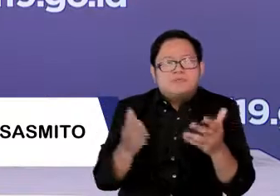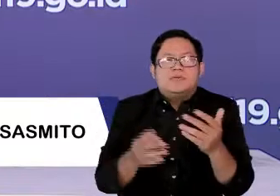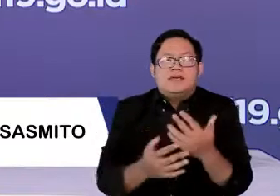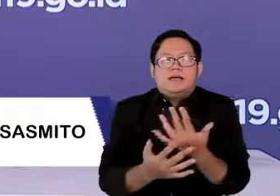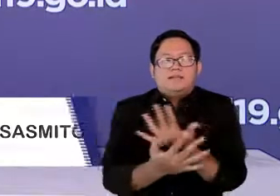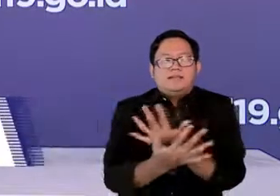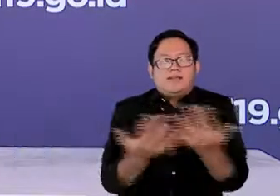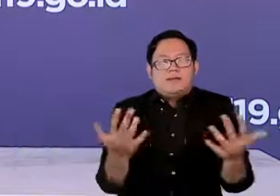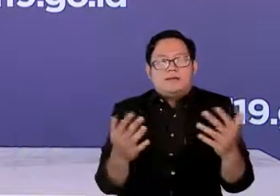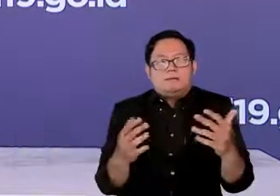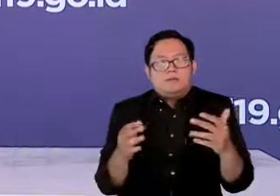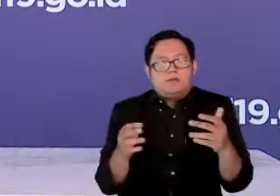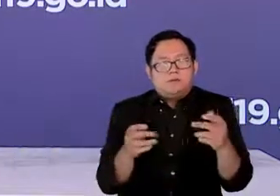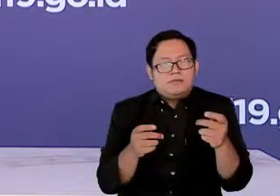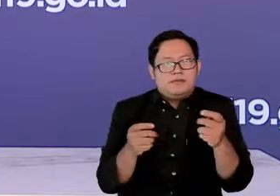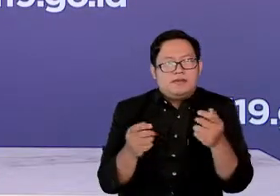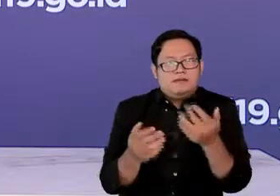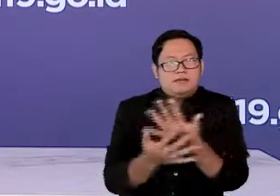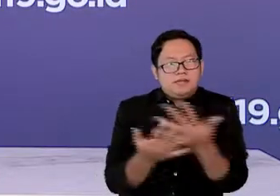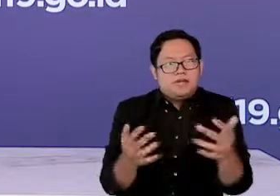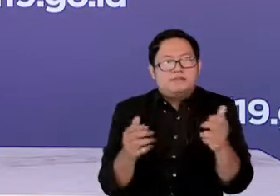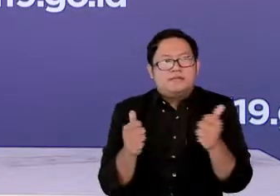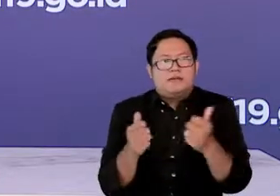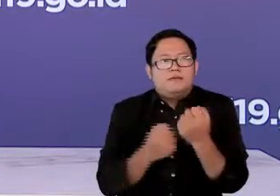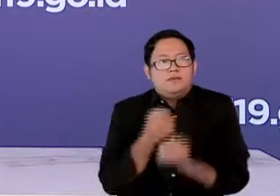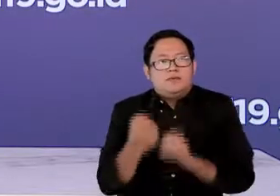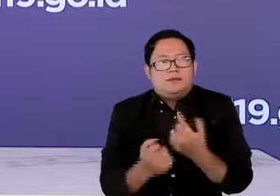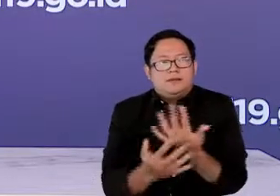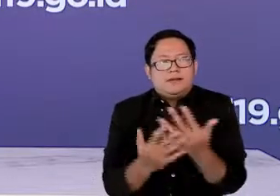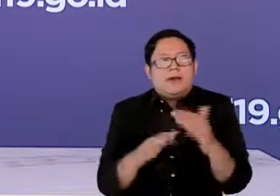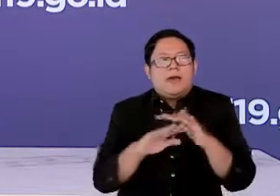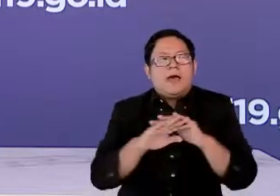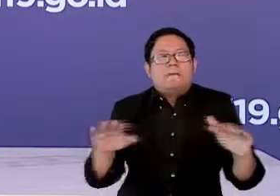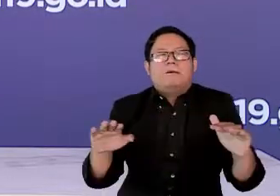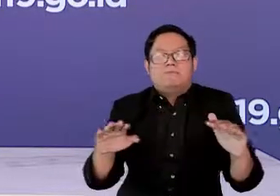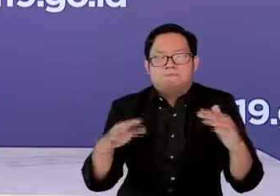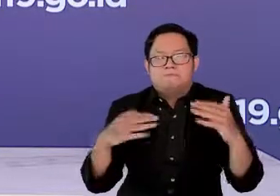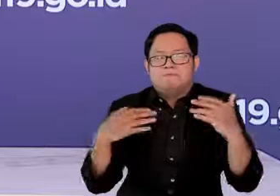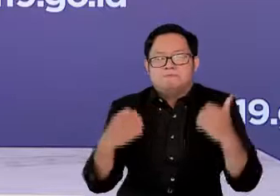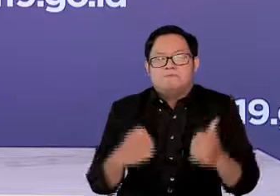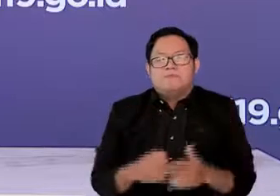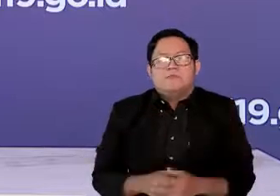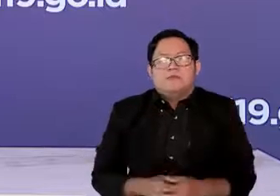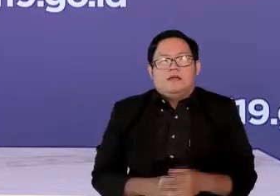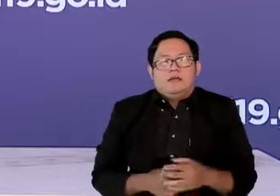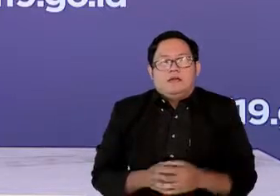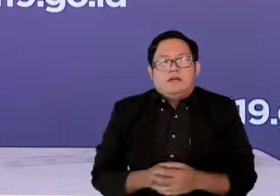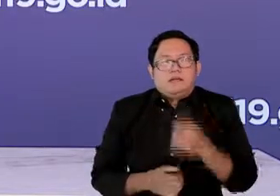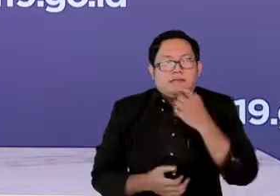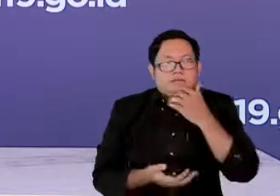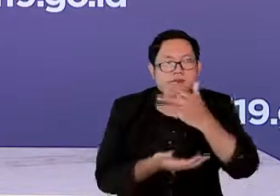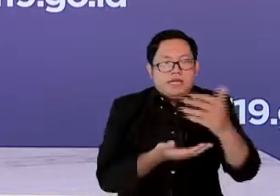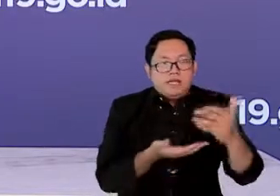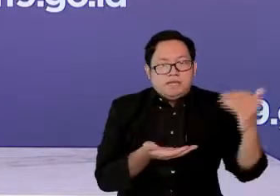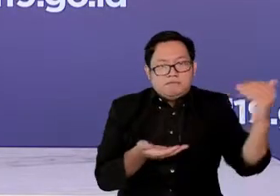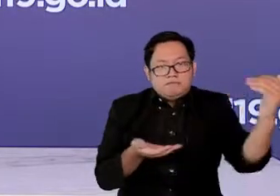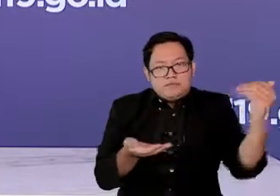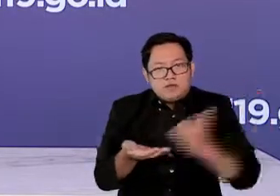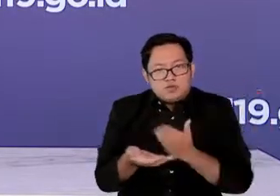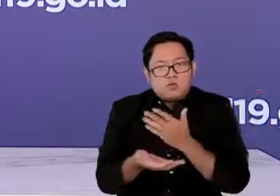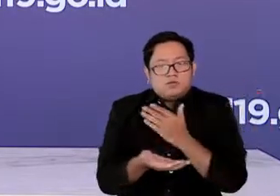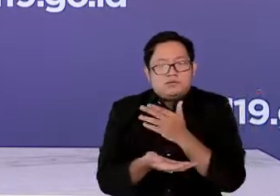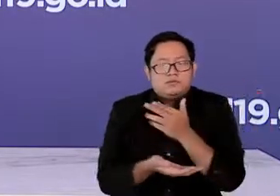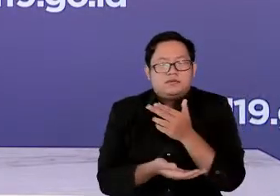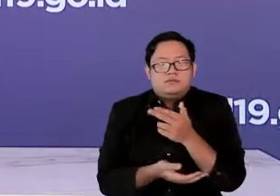sick. And potentially there were some delays in data entry across Indonesia,